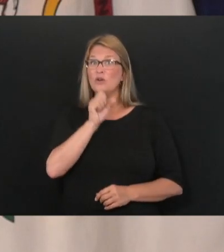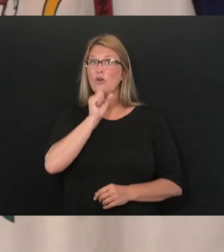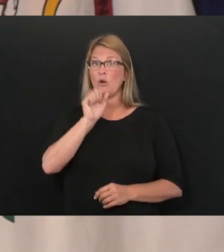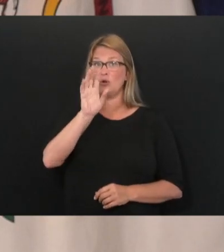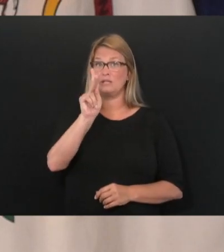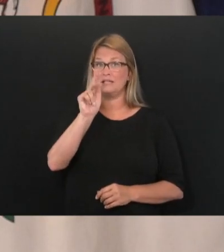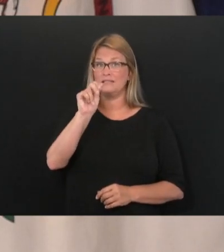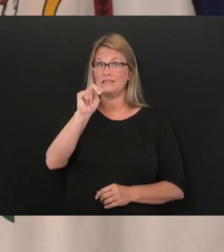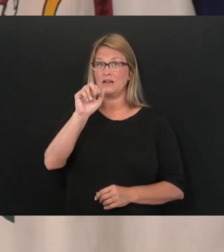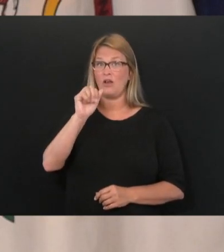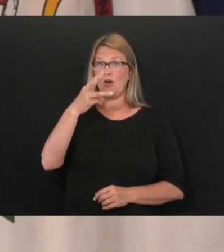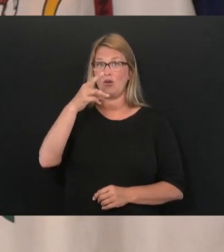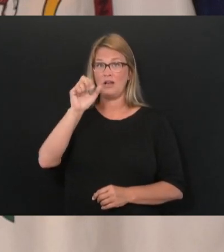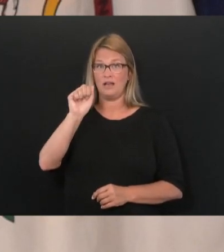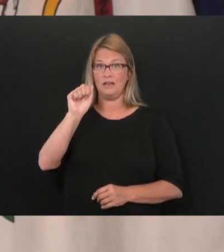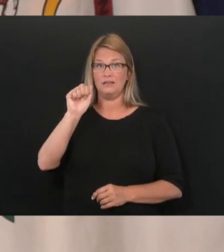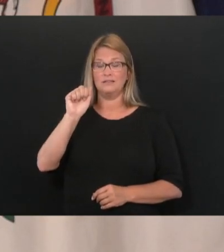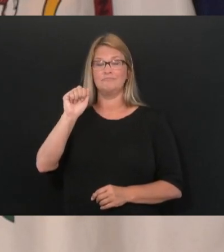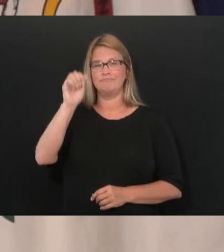Kanawha County, and